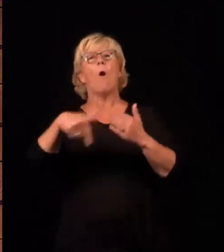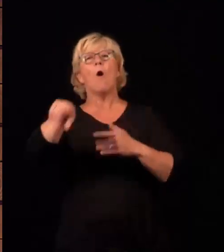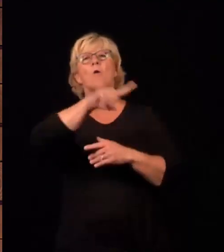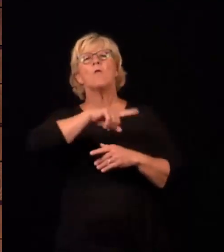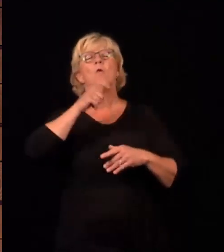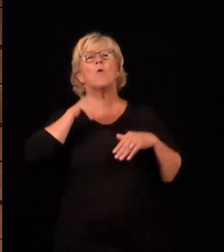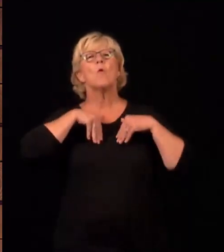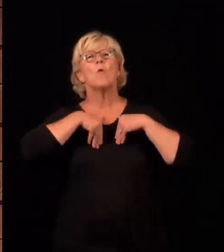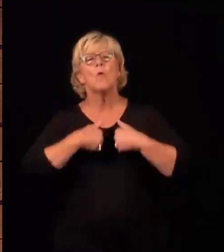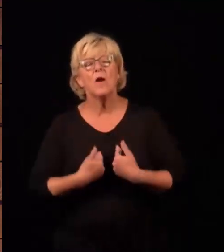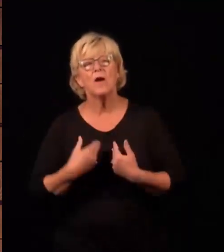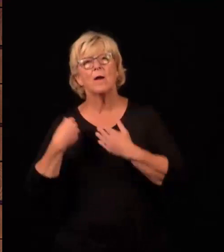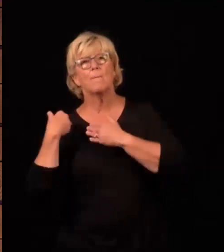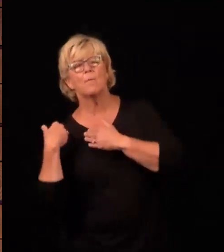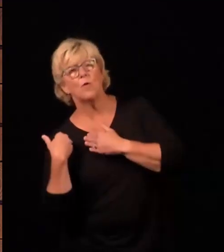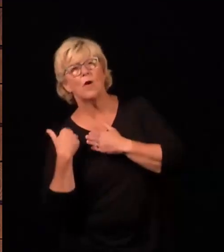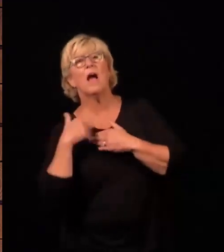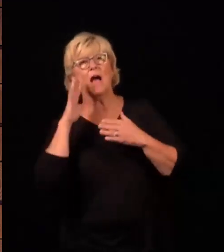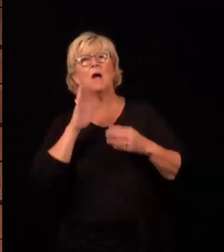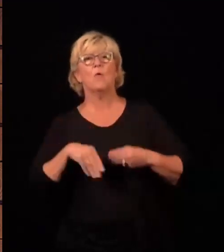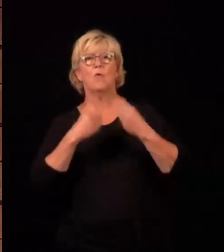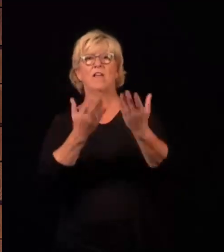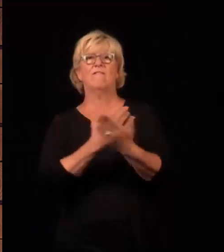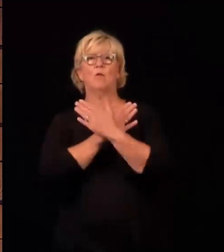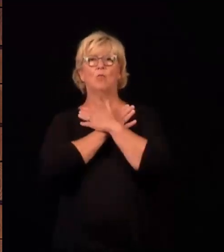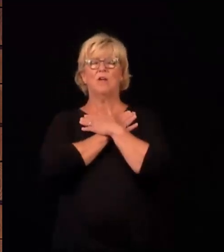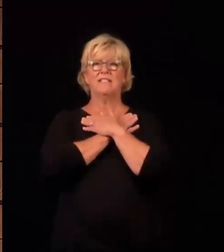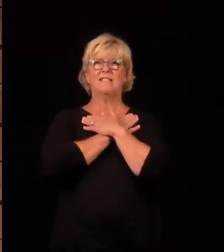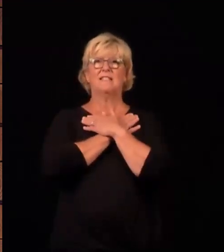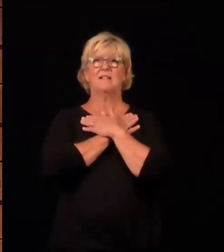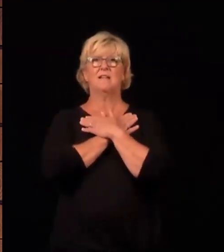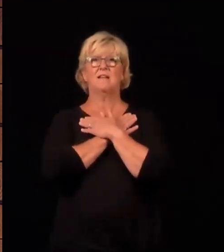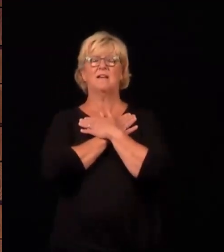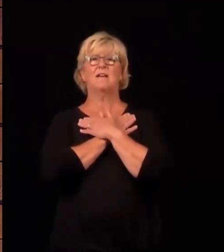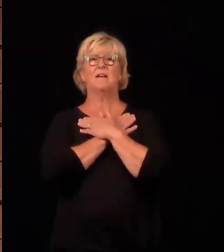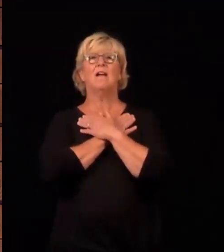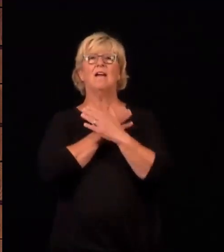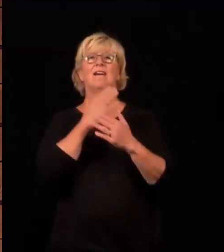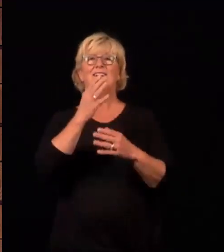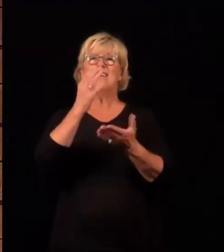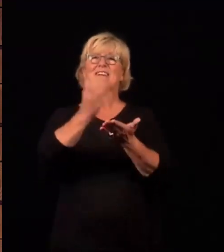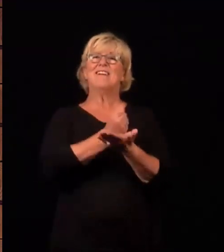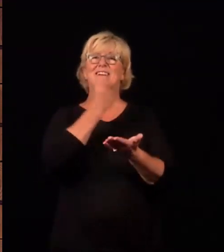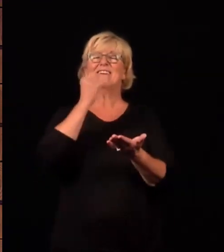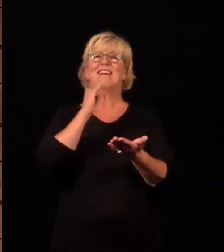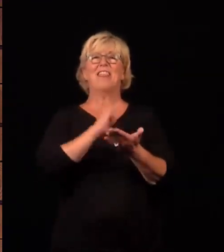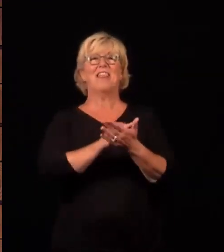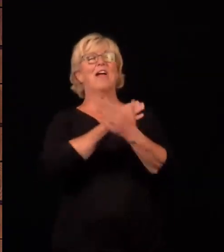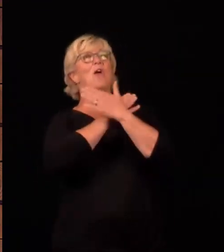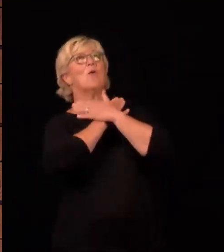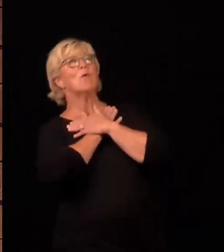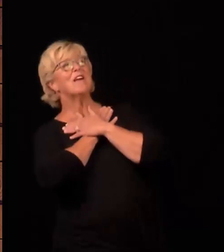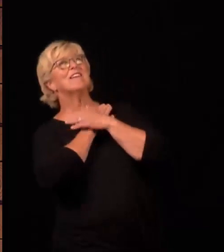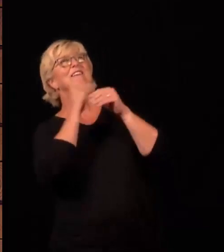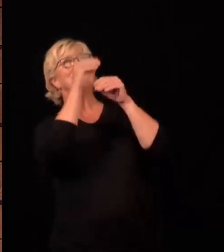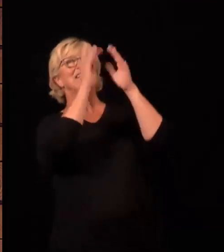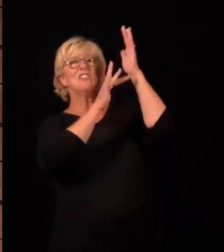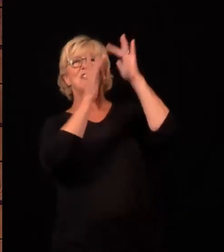are weary and burdened, and I will give you rest." And you gain that rest in Christ through